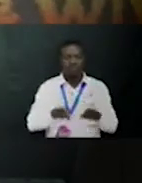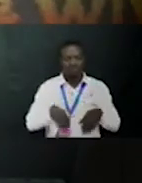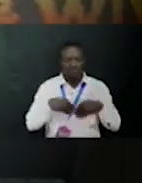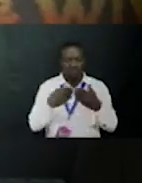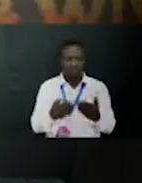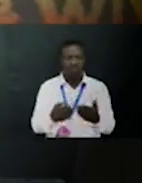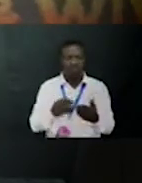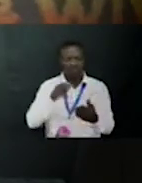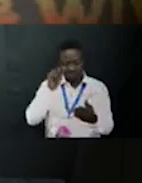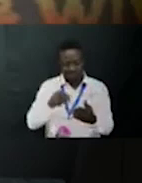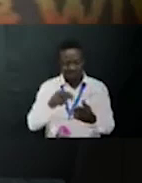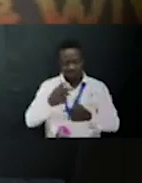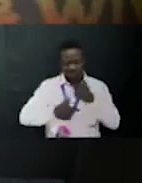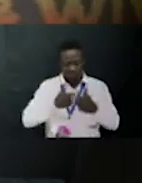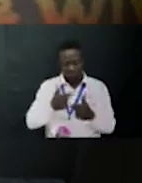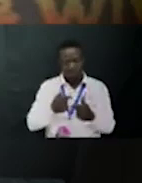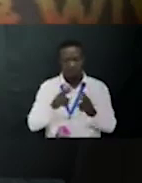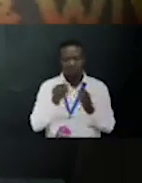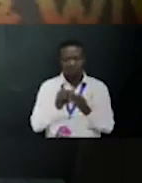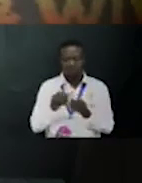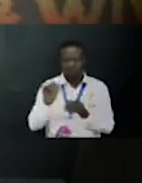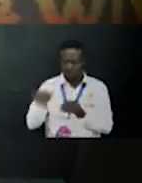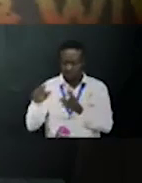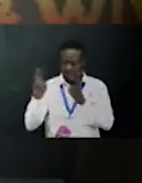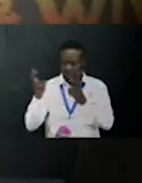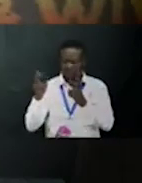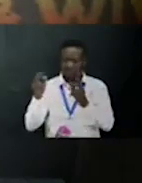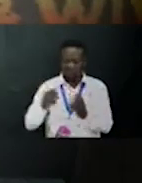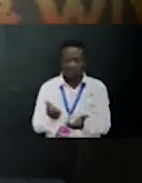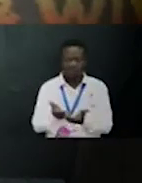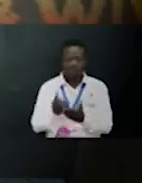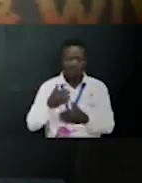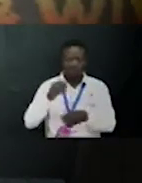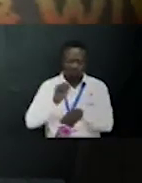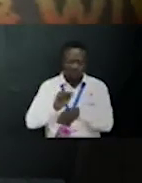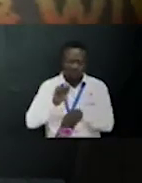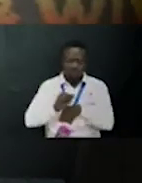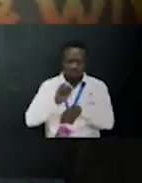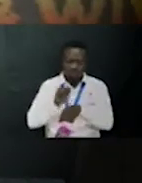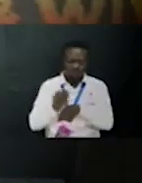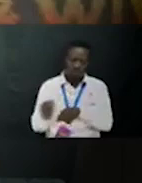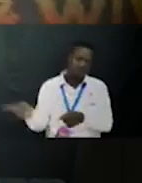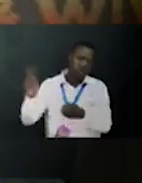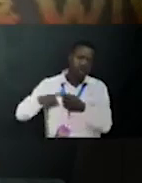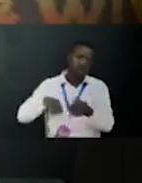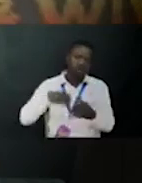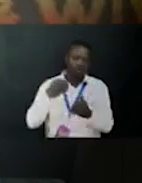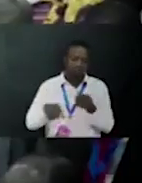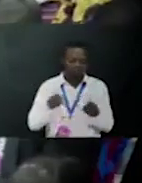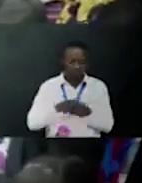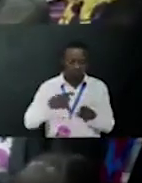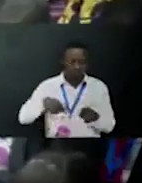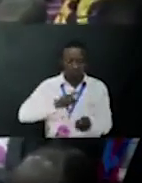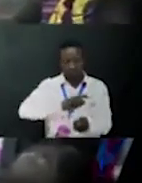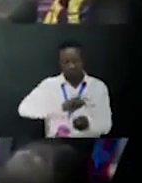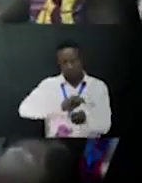the needed grace to carry this theme through to its desired end as we reposition the local